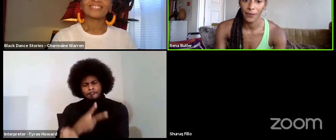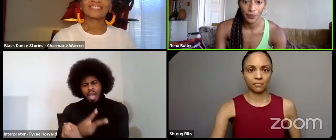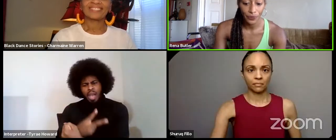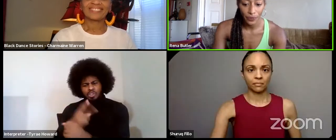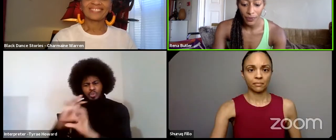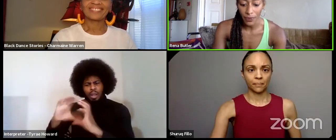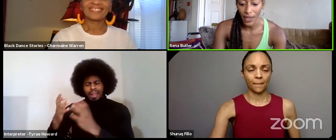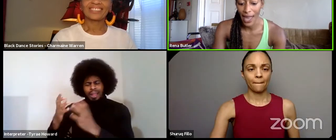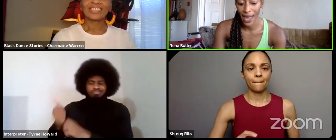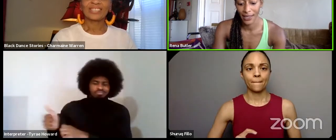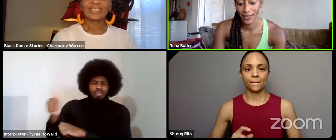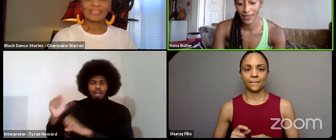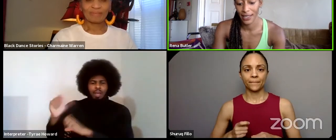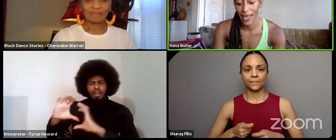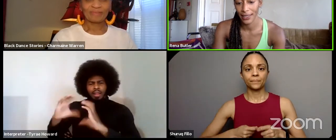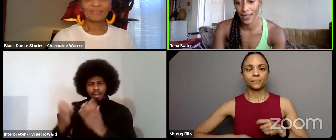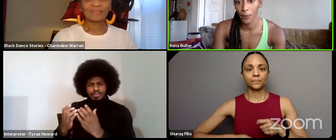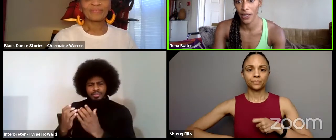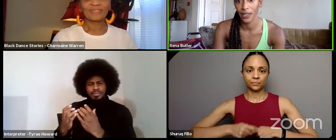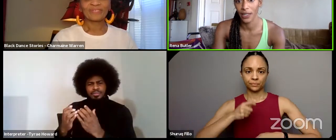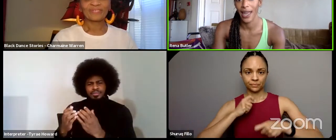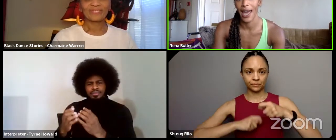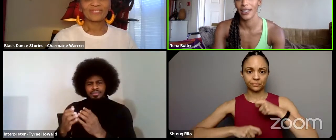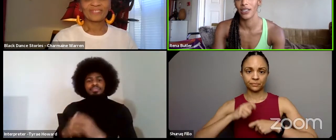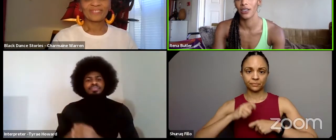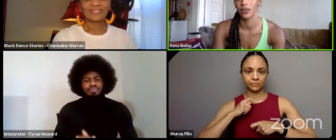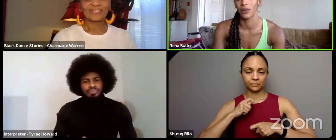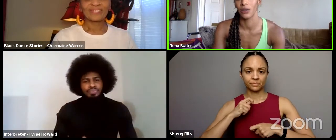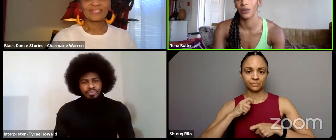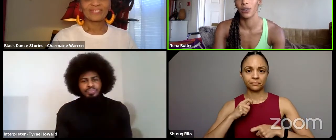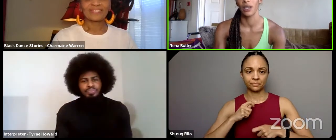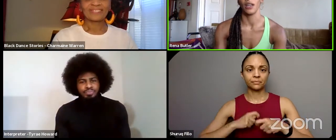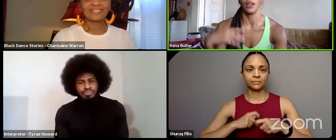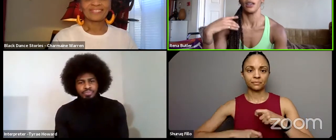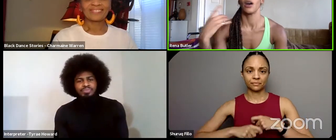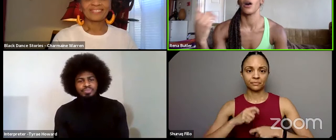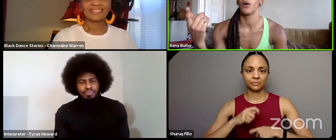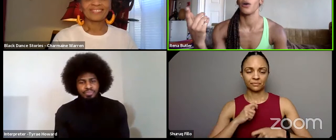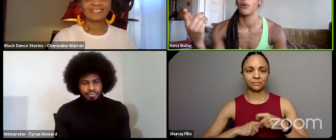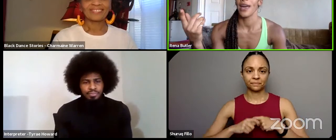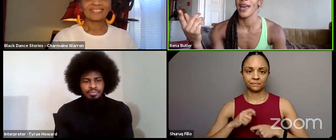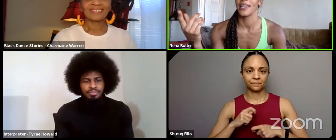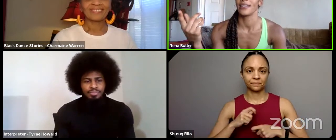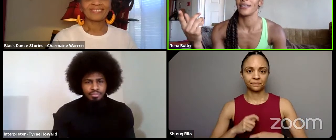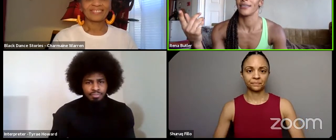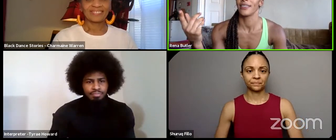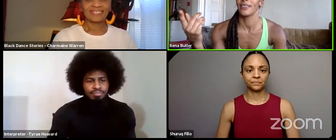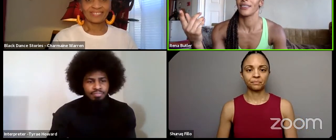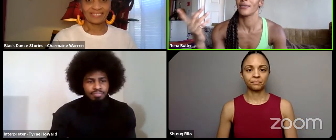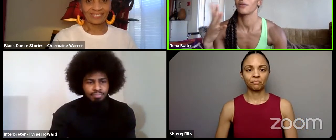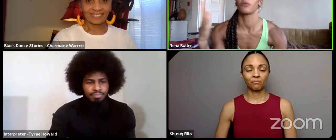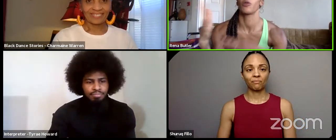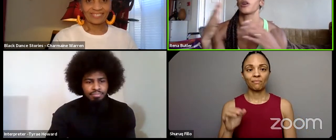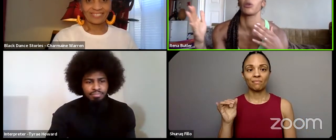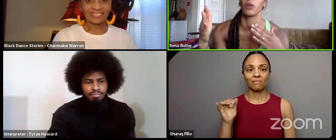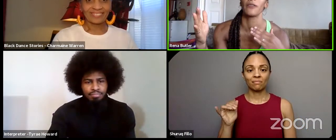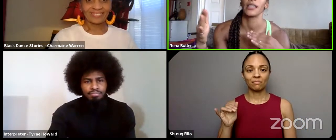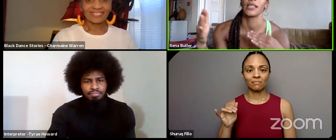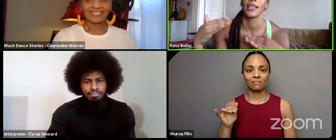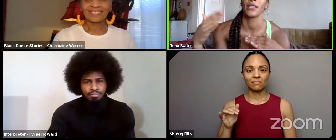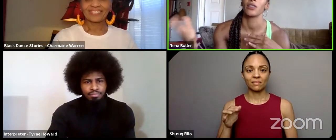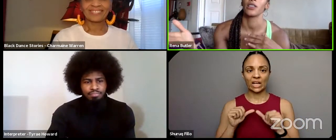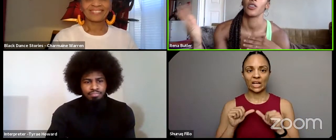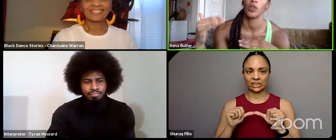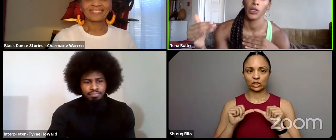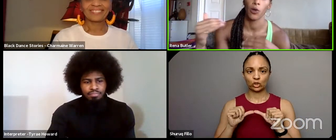I met. And that summer, I had to go and work with one of